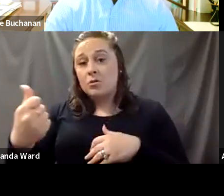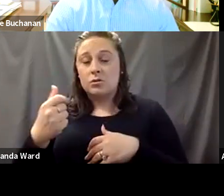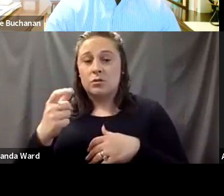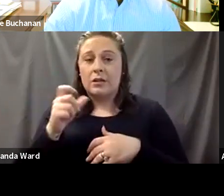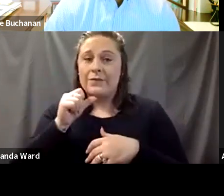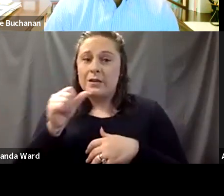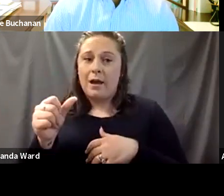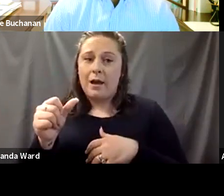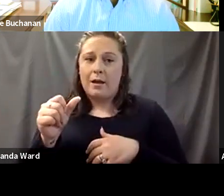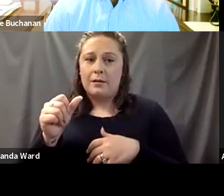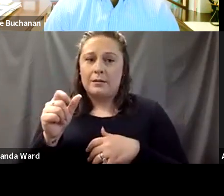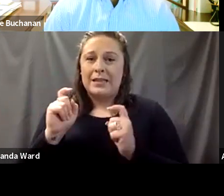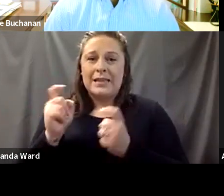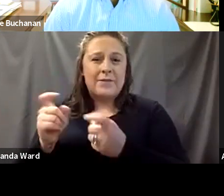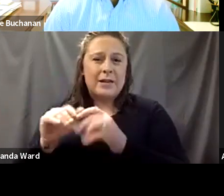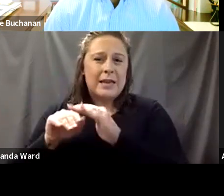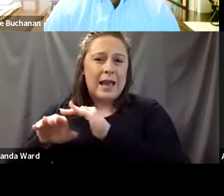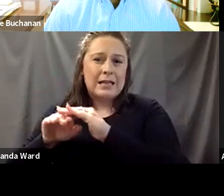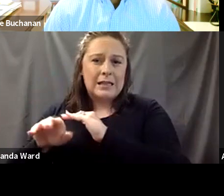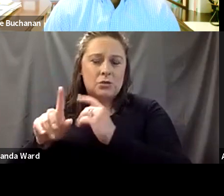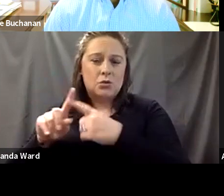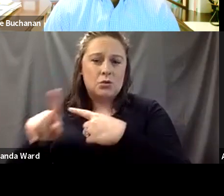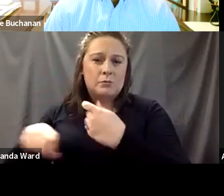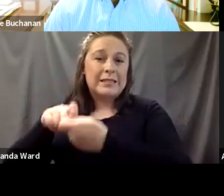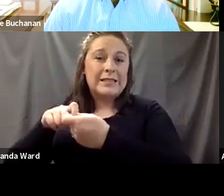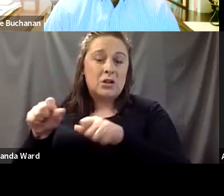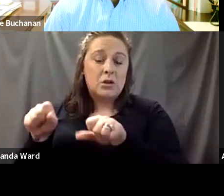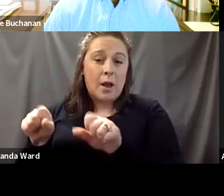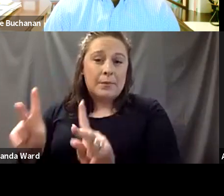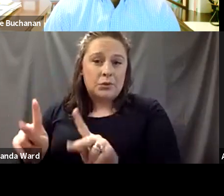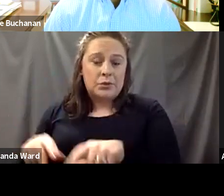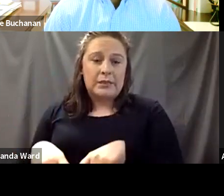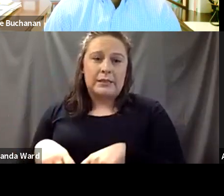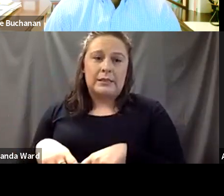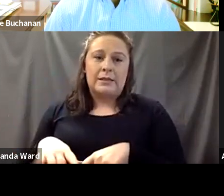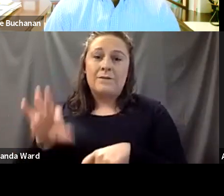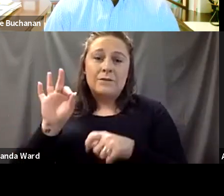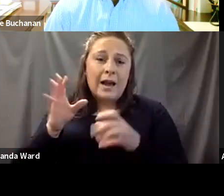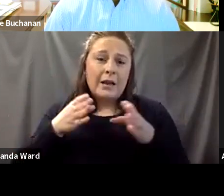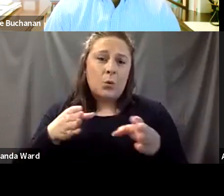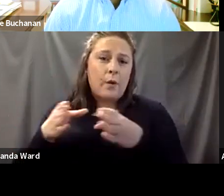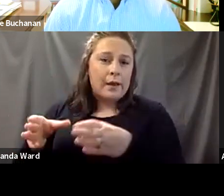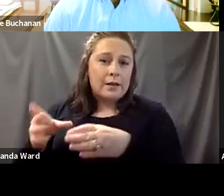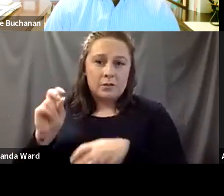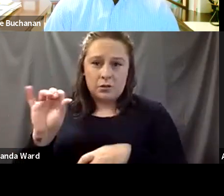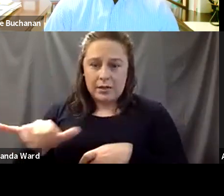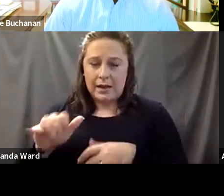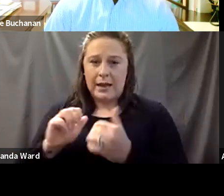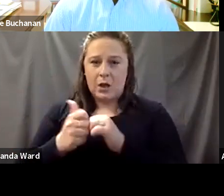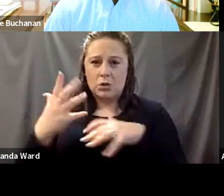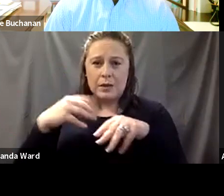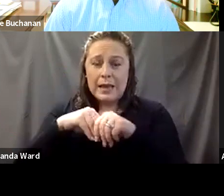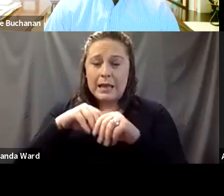not been given access to particular opportunities, finding ways to do that and finding ways to engage with new